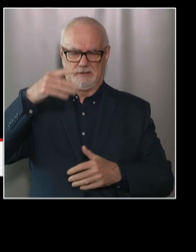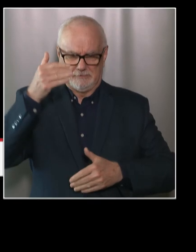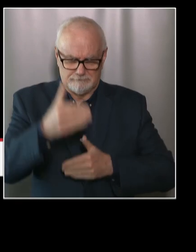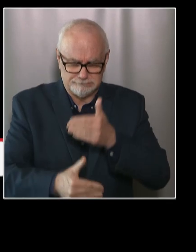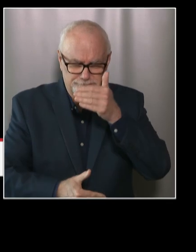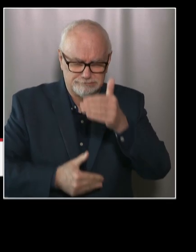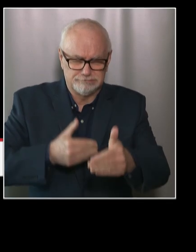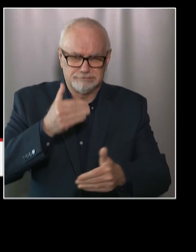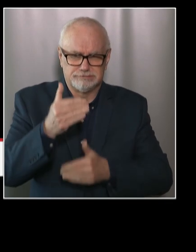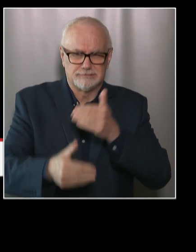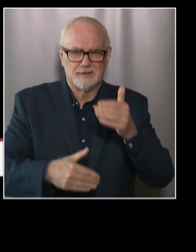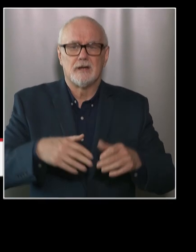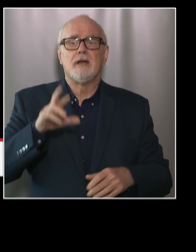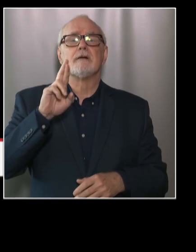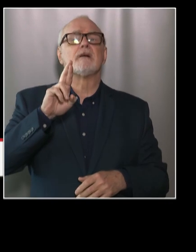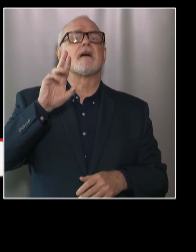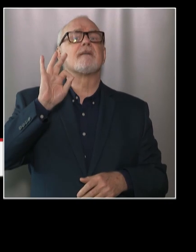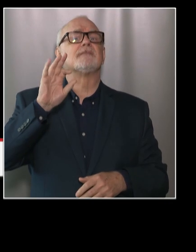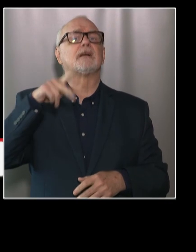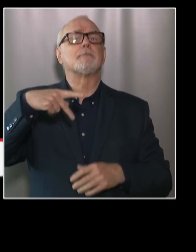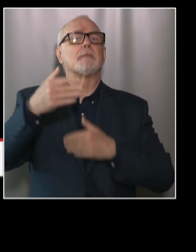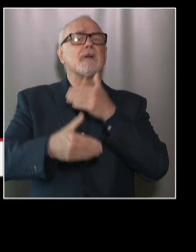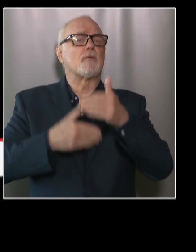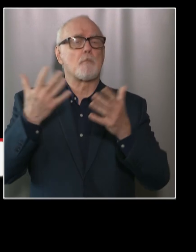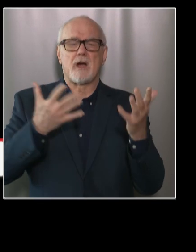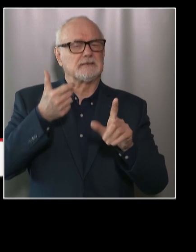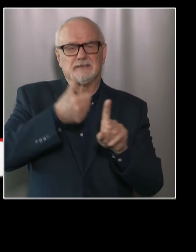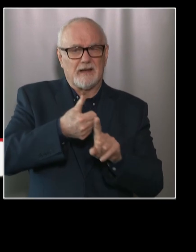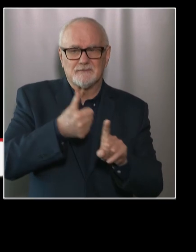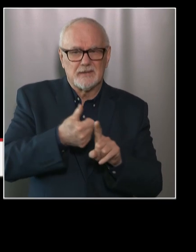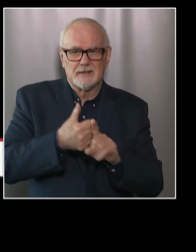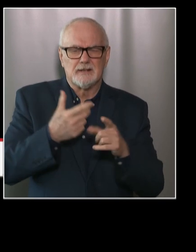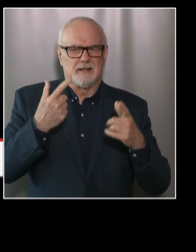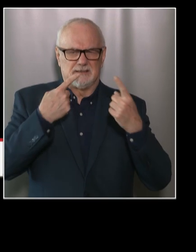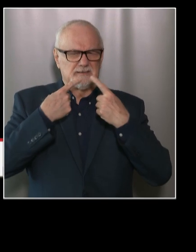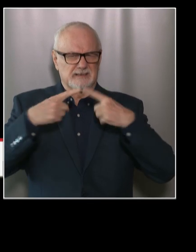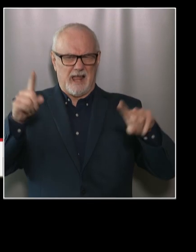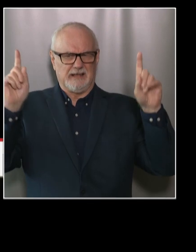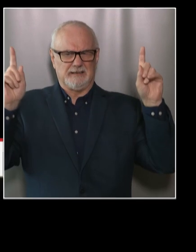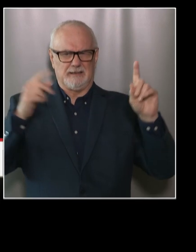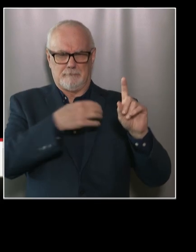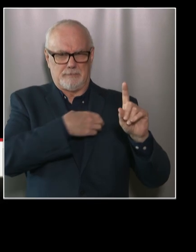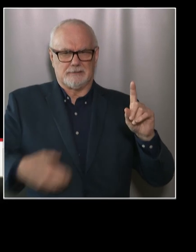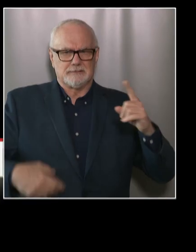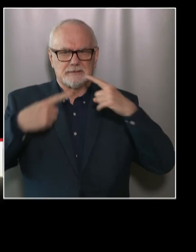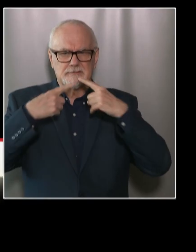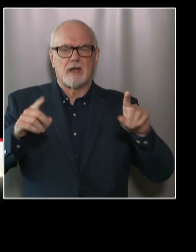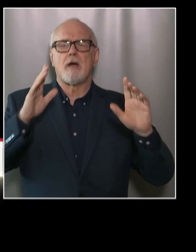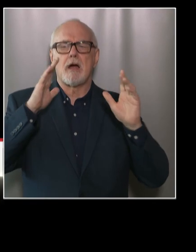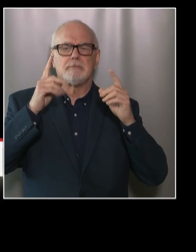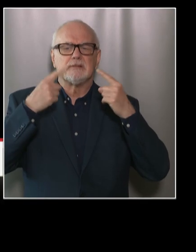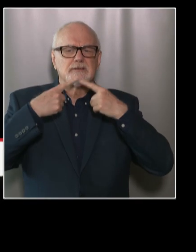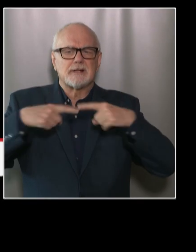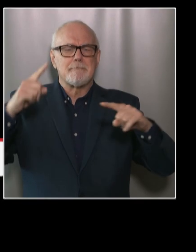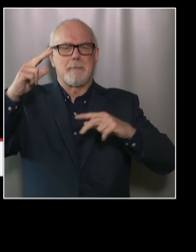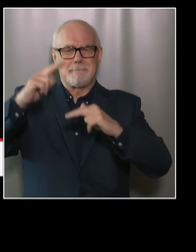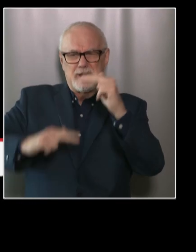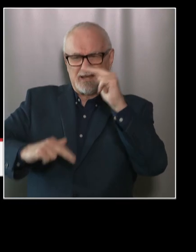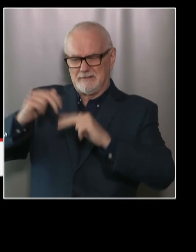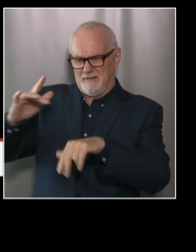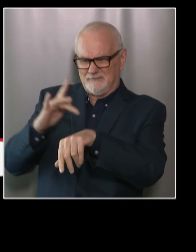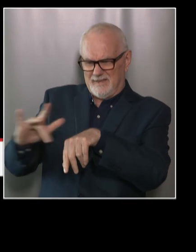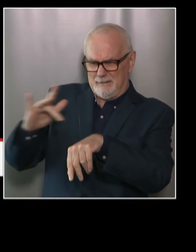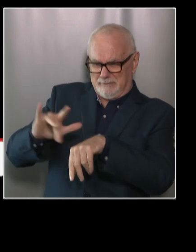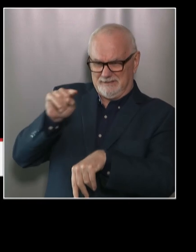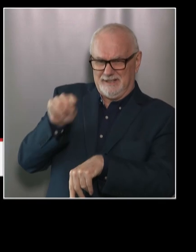that engaged residents before the RFP was released to ensure and understand what their needs, wants, and priorities were so that we could